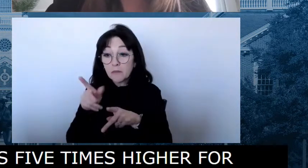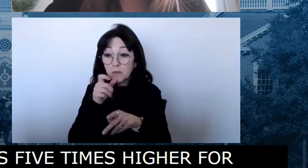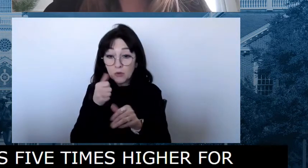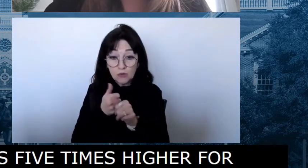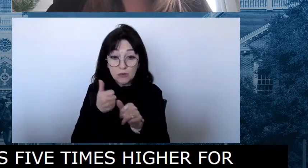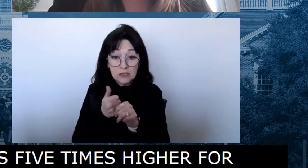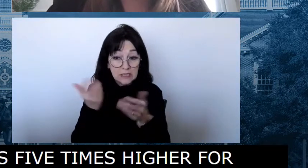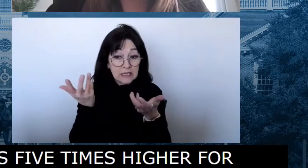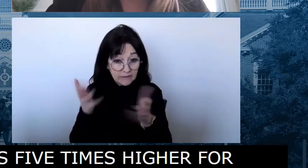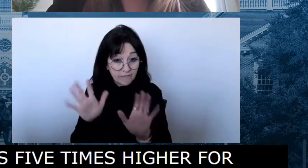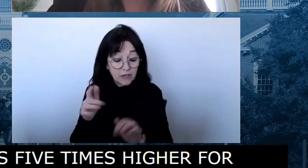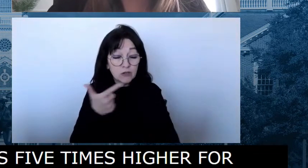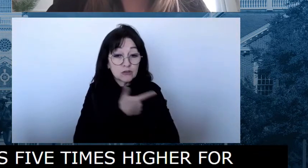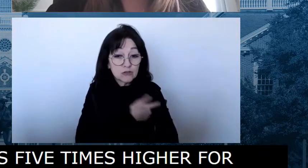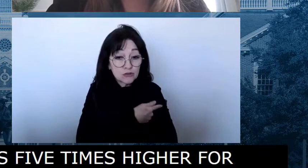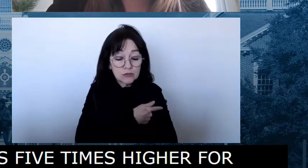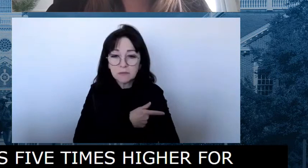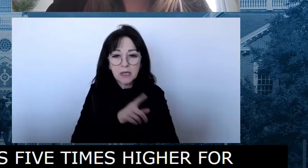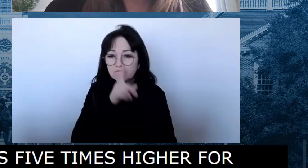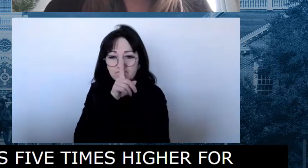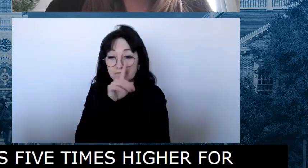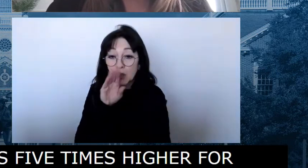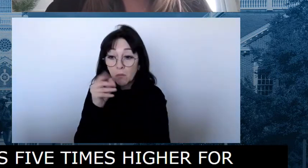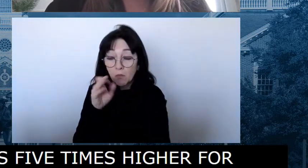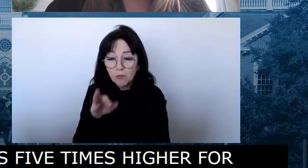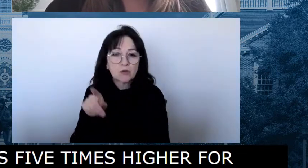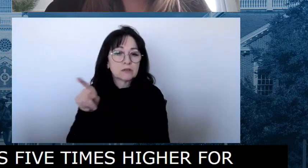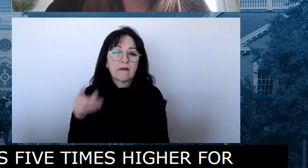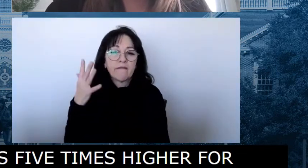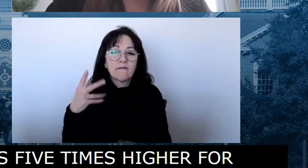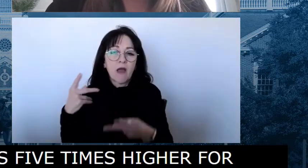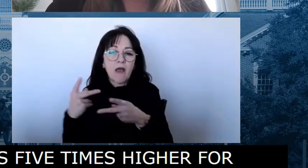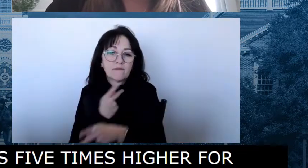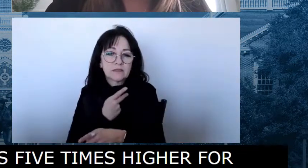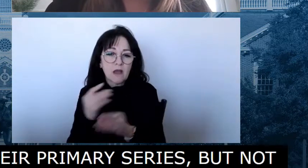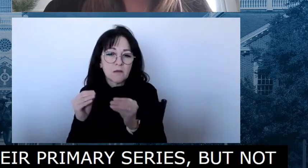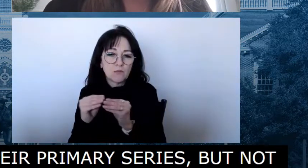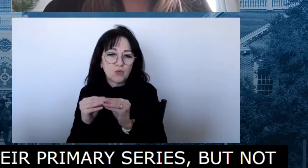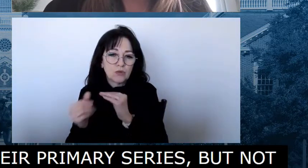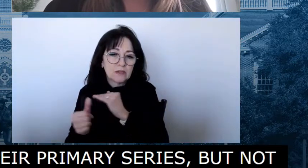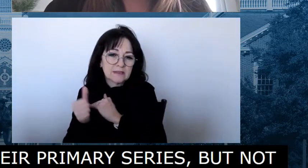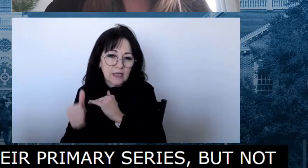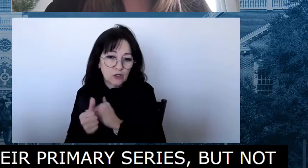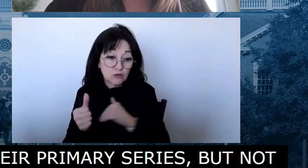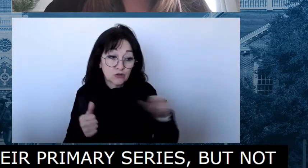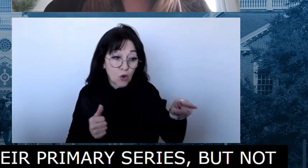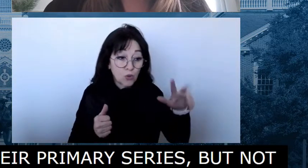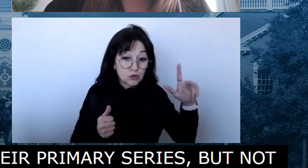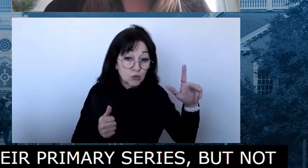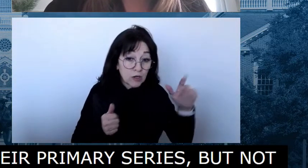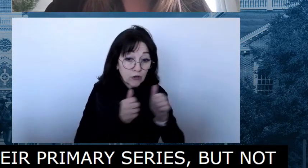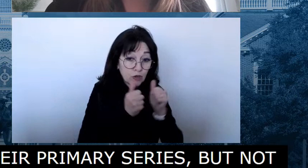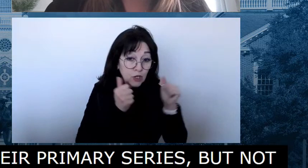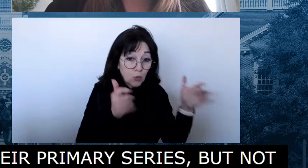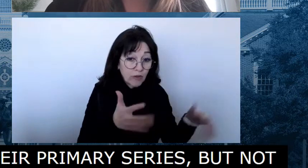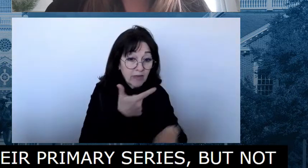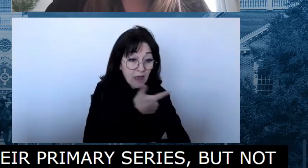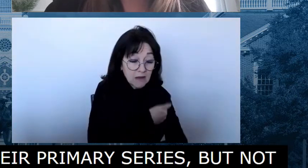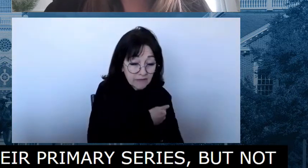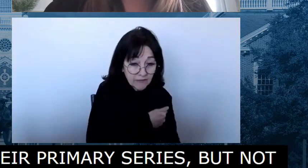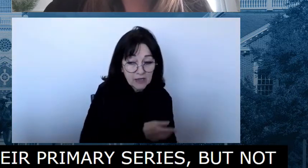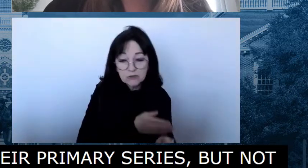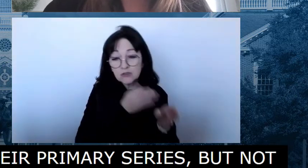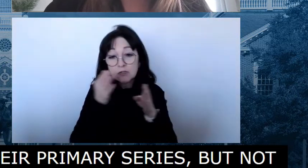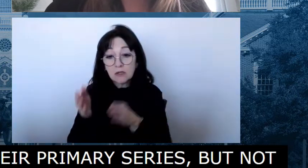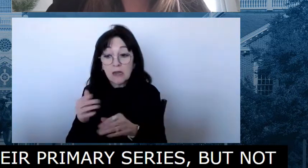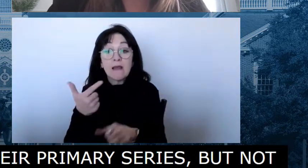their primary series but not a booster. So although again, you can see getting full